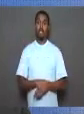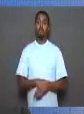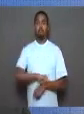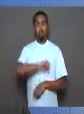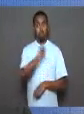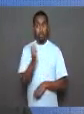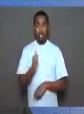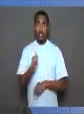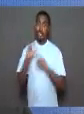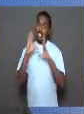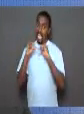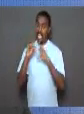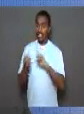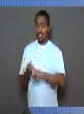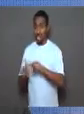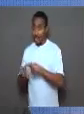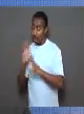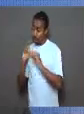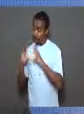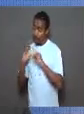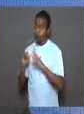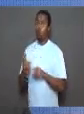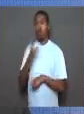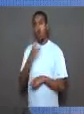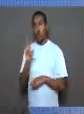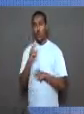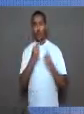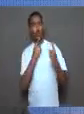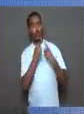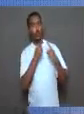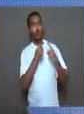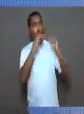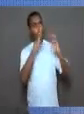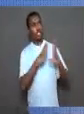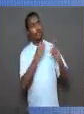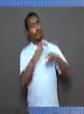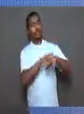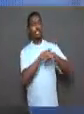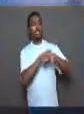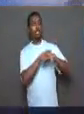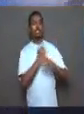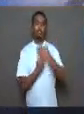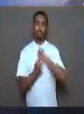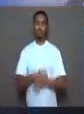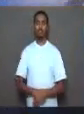whether it is chatting with a friend or speaking with your teacher.